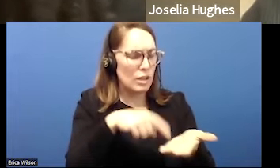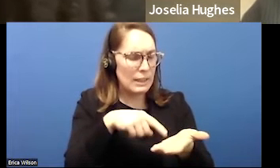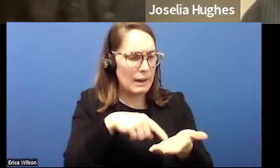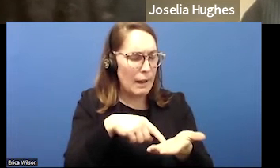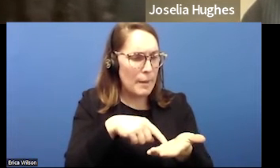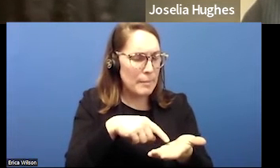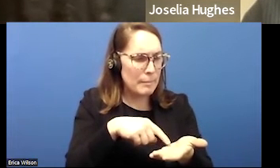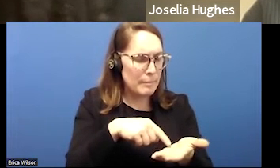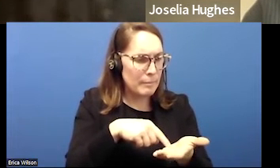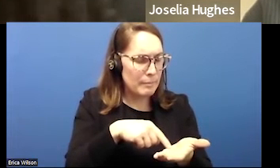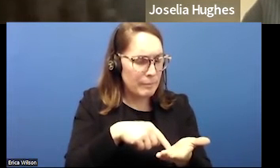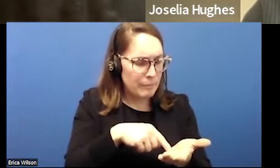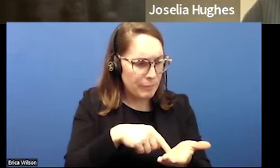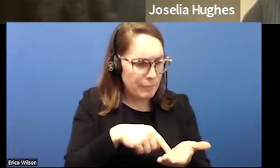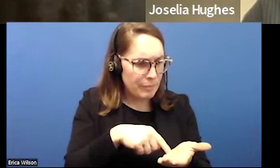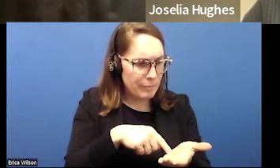Um,